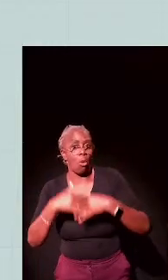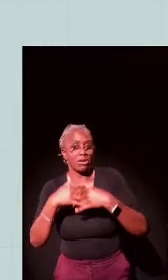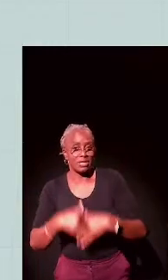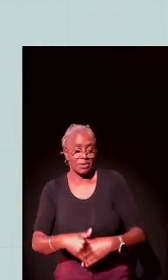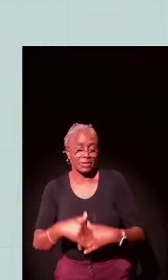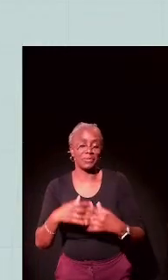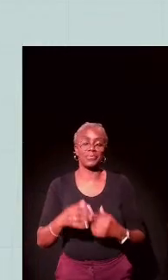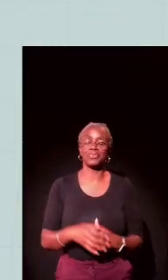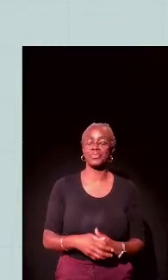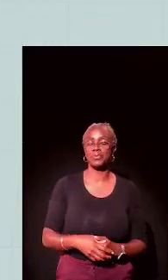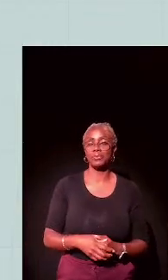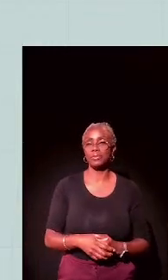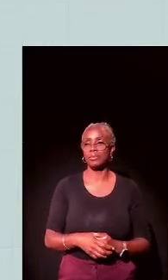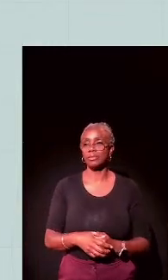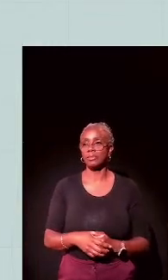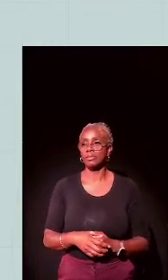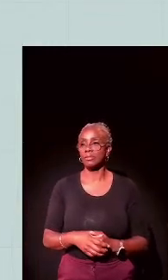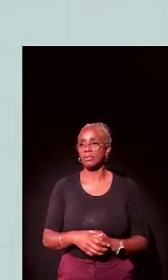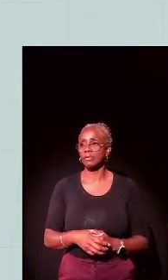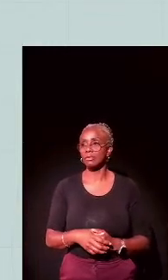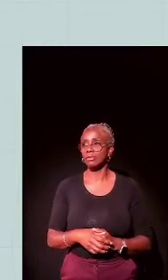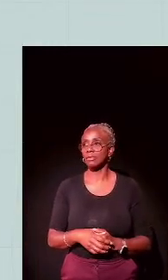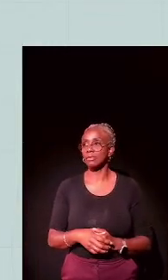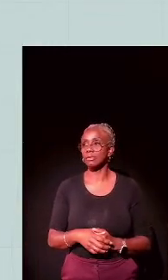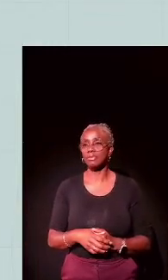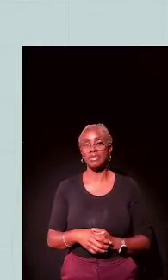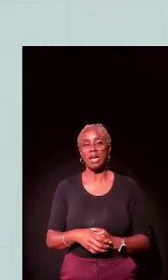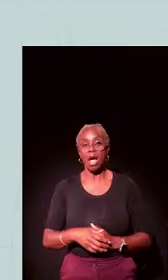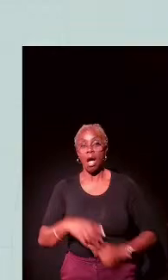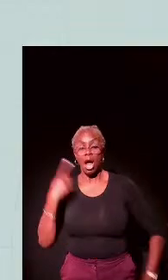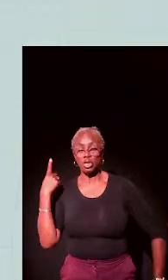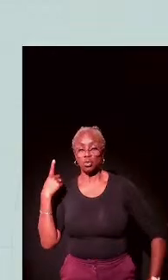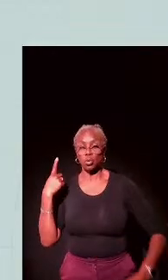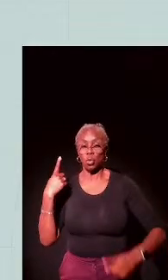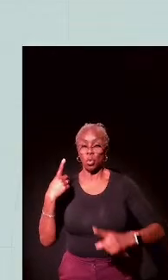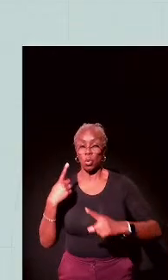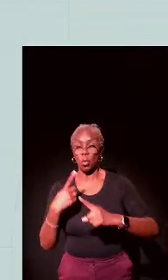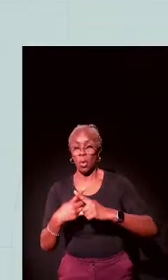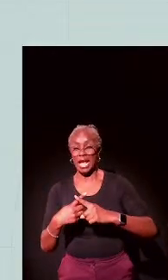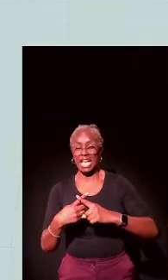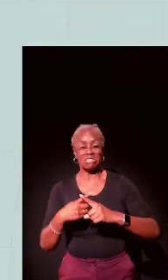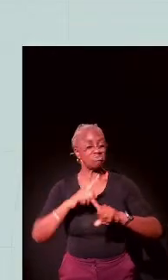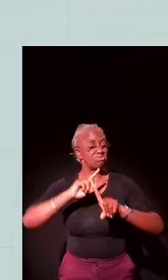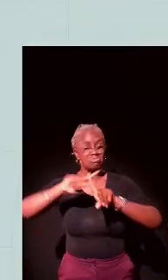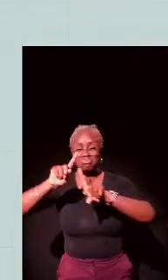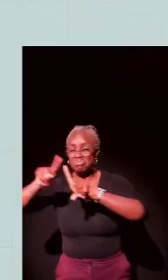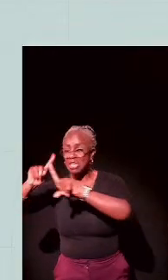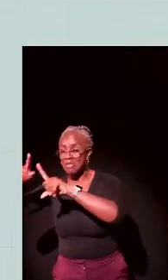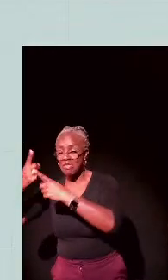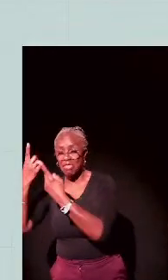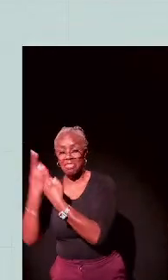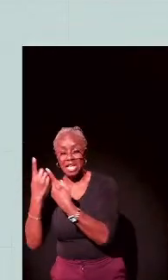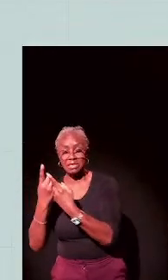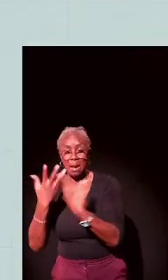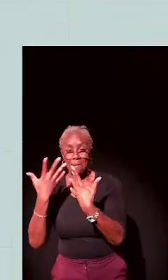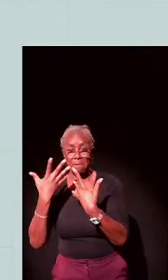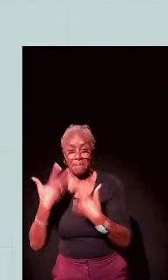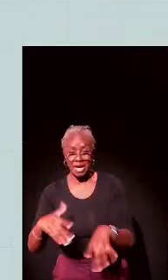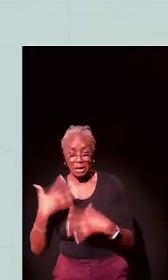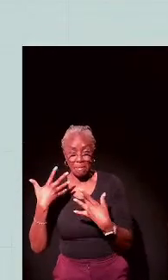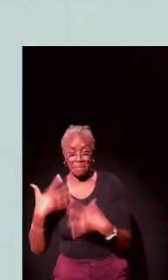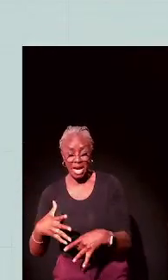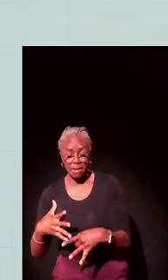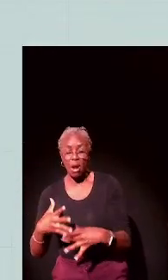This is kind of a quick snippet of the different kinds of things that I've done in the past. I'm primarily a